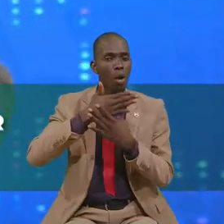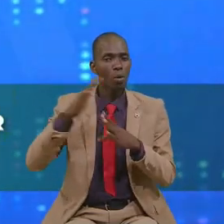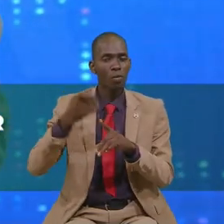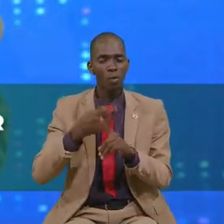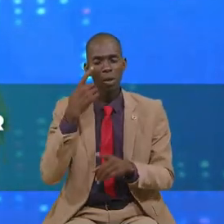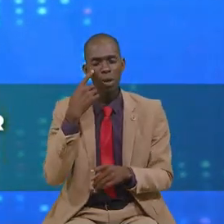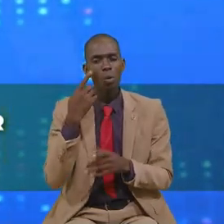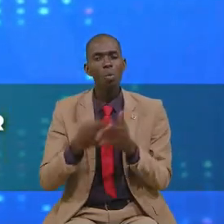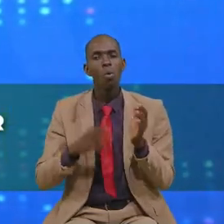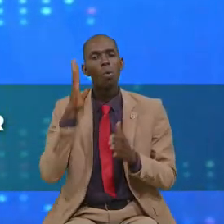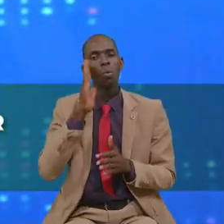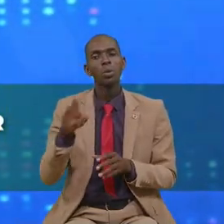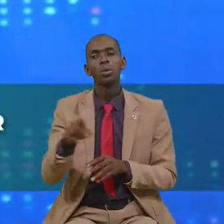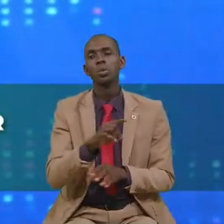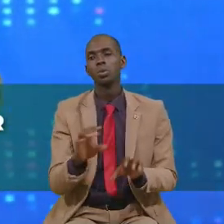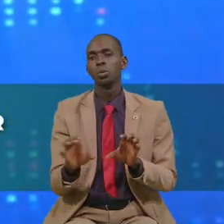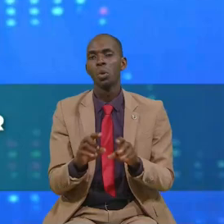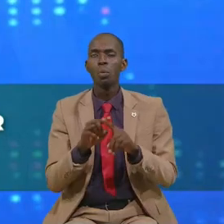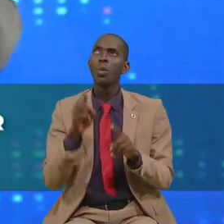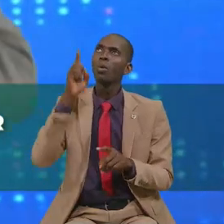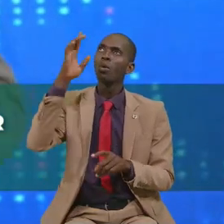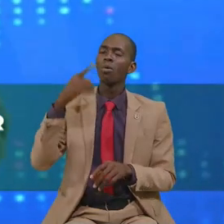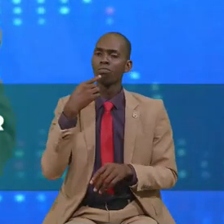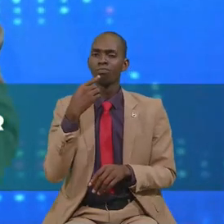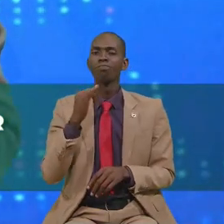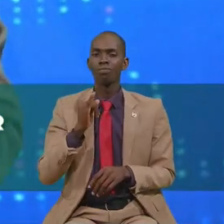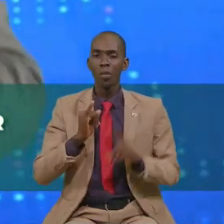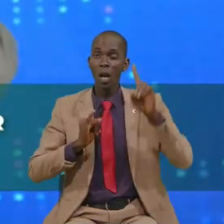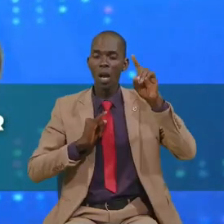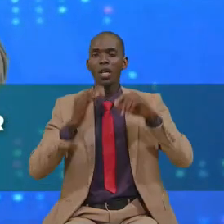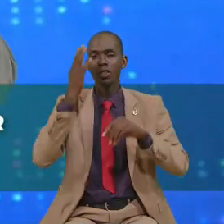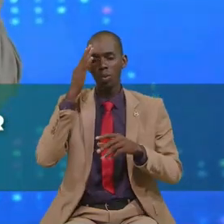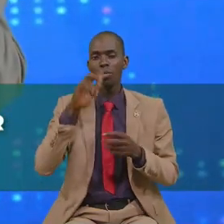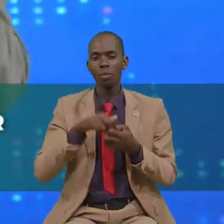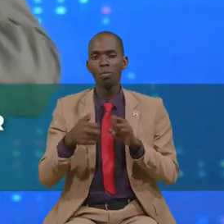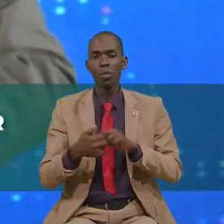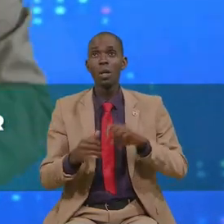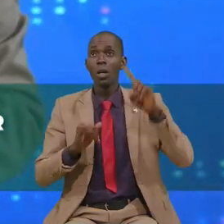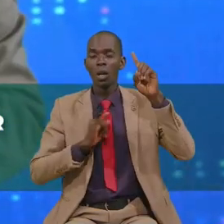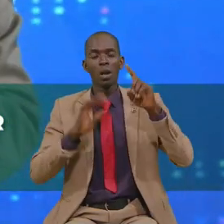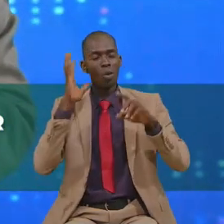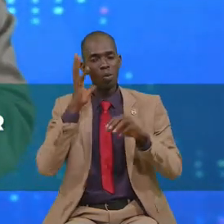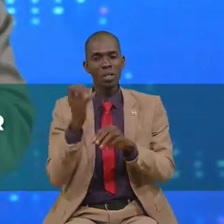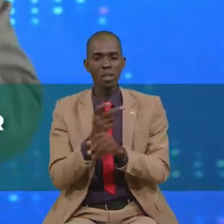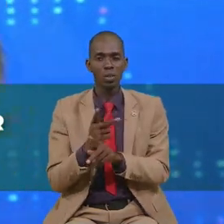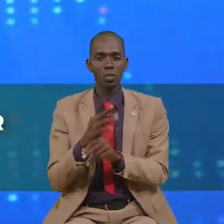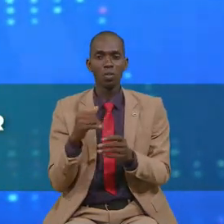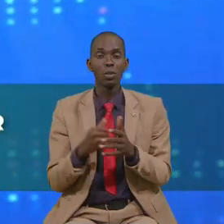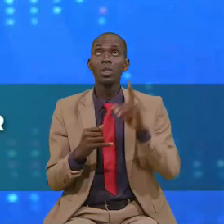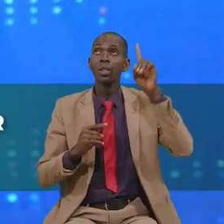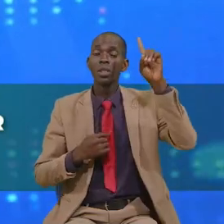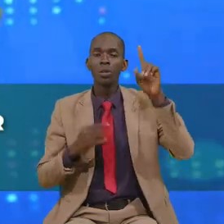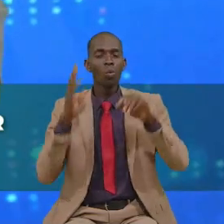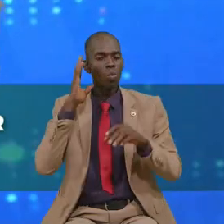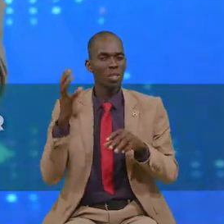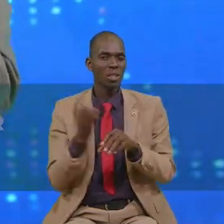But God said, I know the problem, I'll take care of that problem. He'll take it away from you. As I